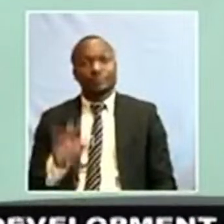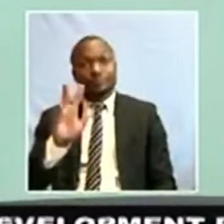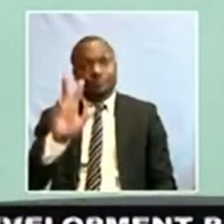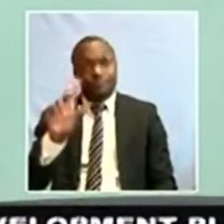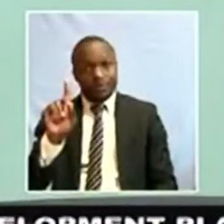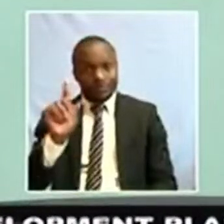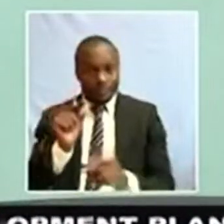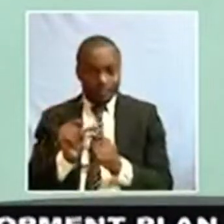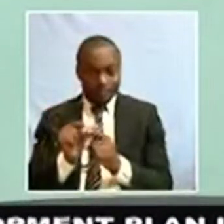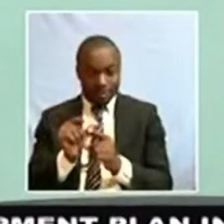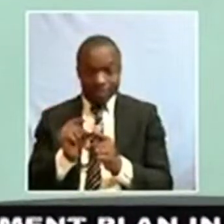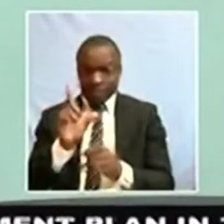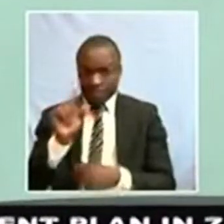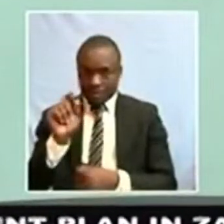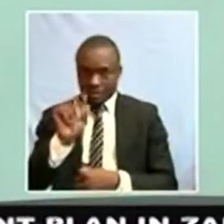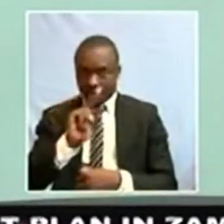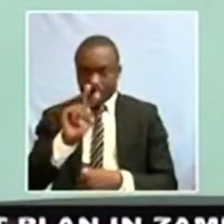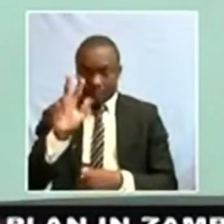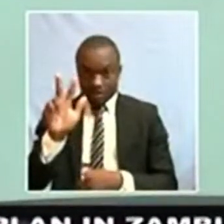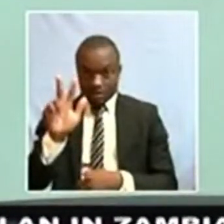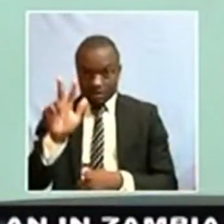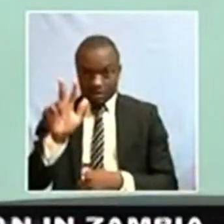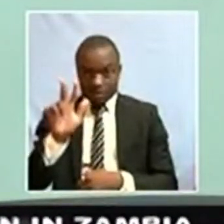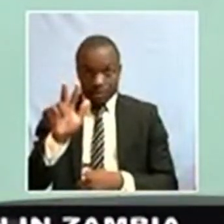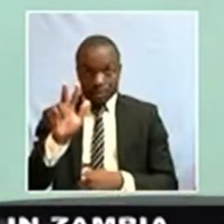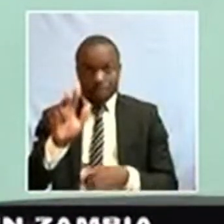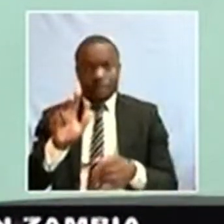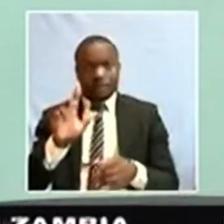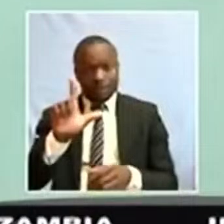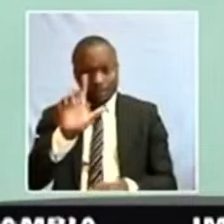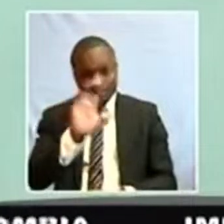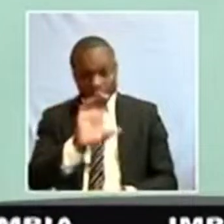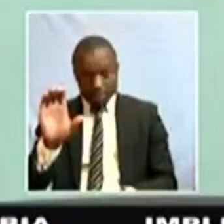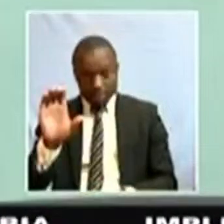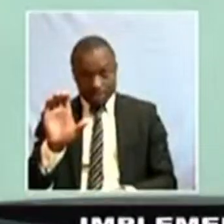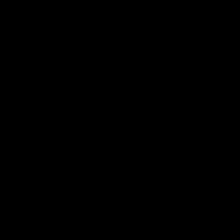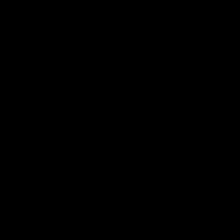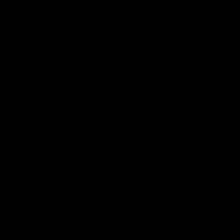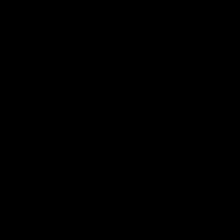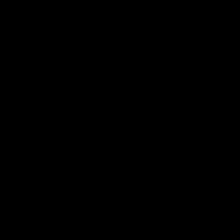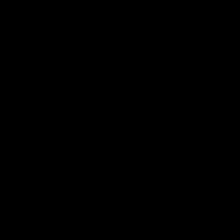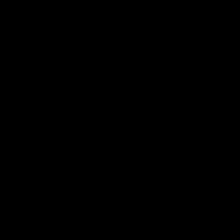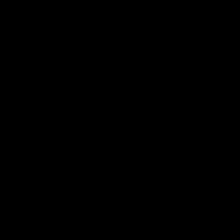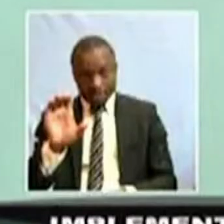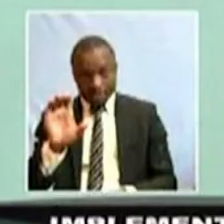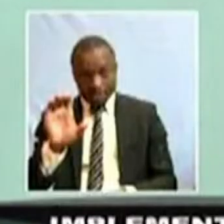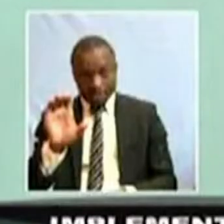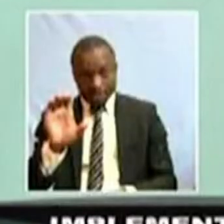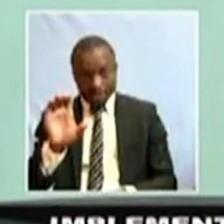31st December 2023, Lusaka City Council was scheduled to receive 6 devolving